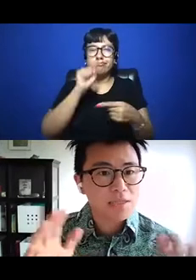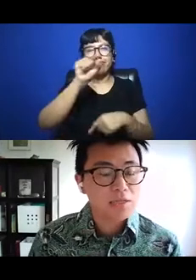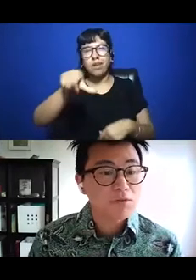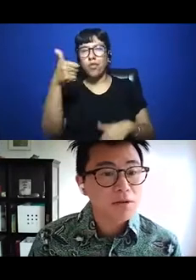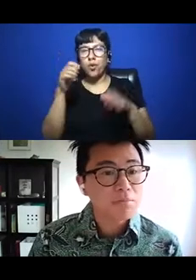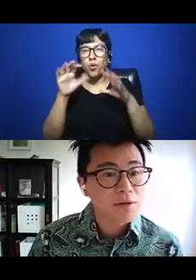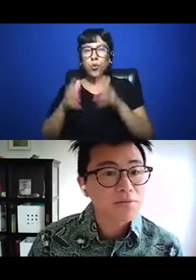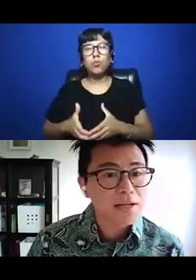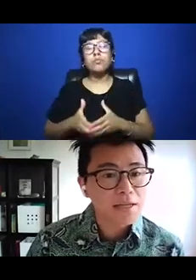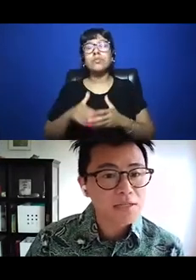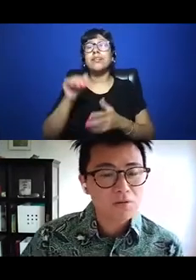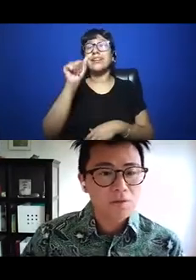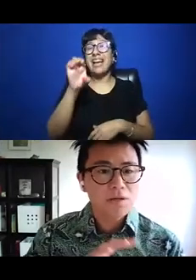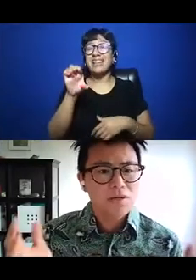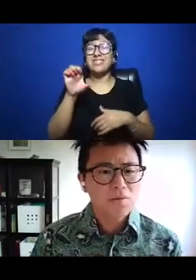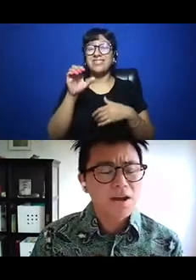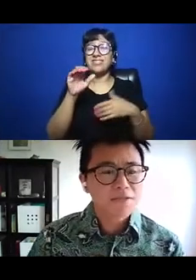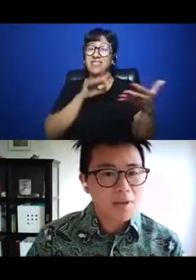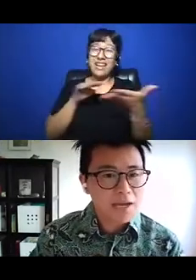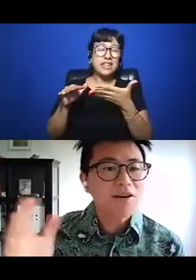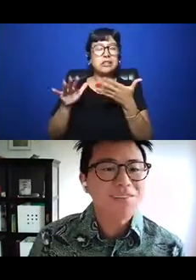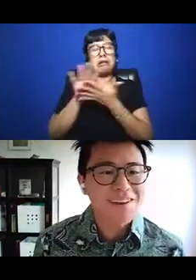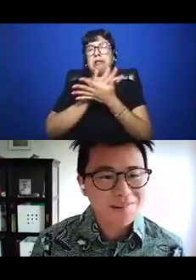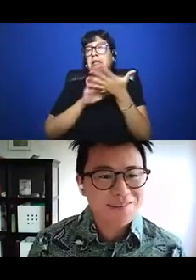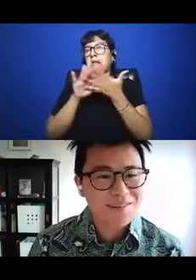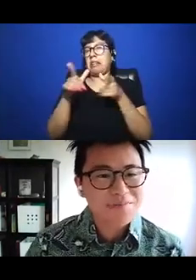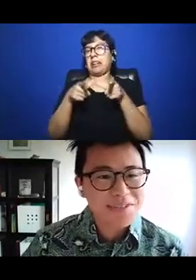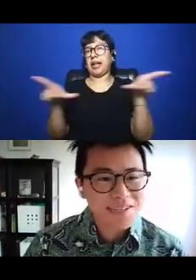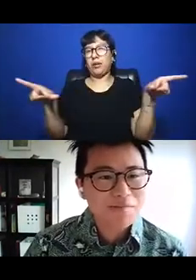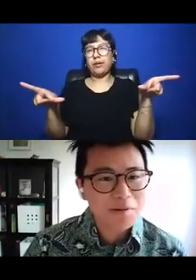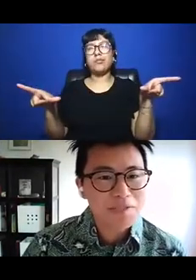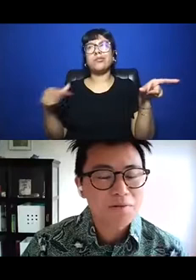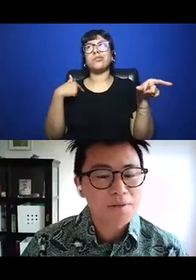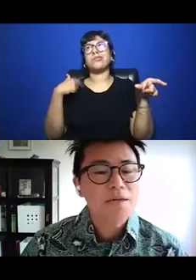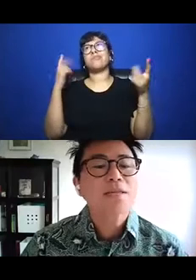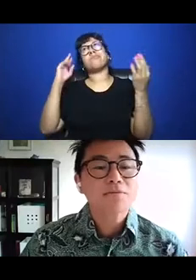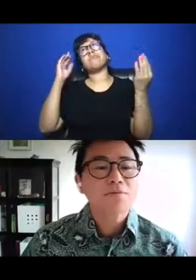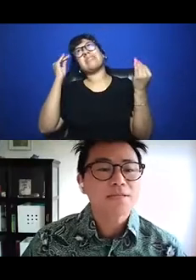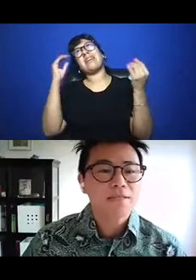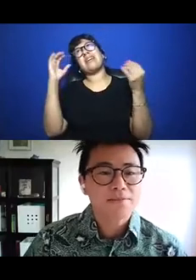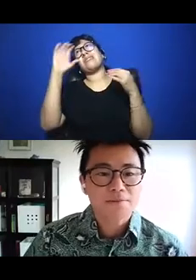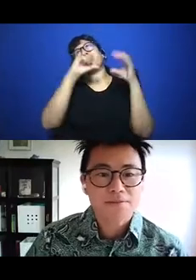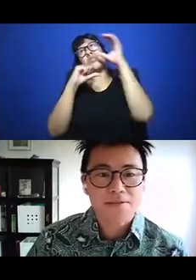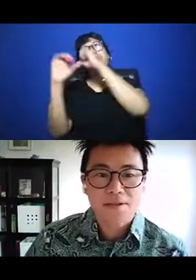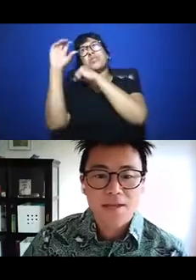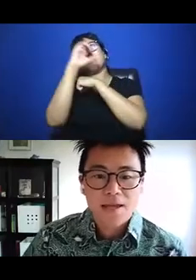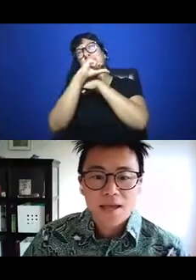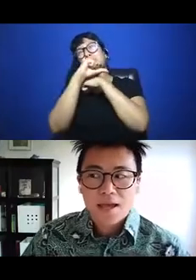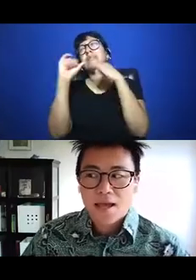the case studies are written pretty vaguely. So you would have to paint on a lot of your own assumptions, I suppose. So thanks for raising that too,